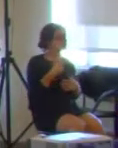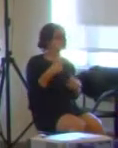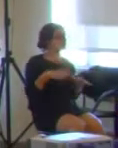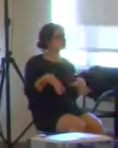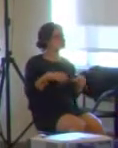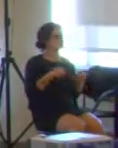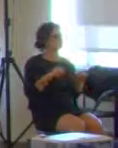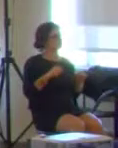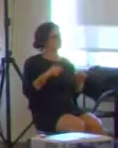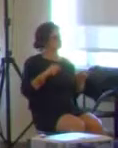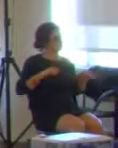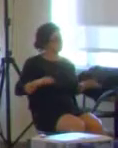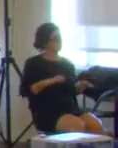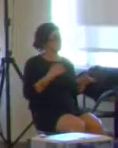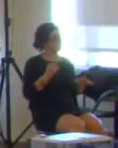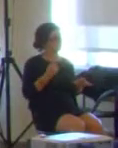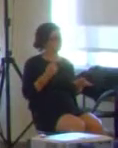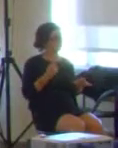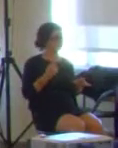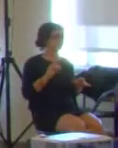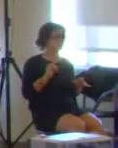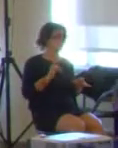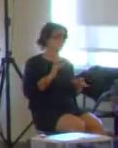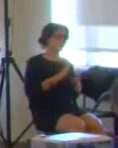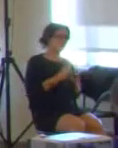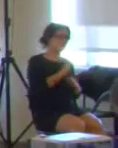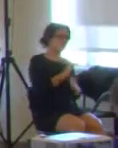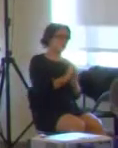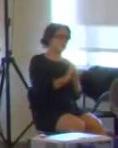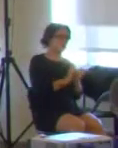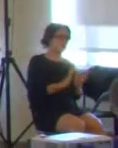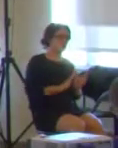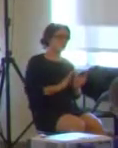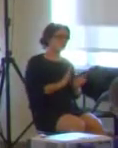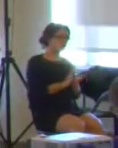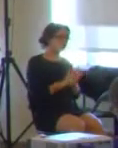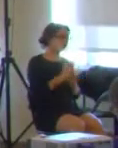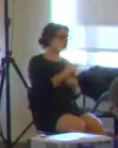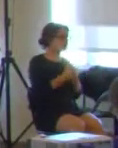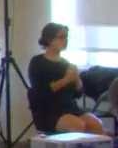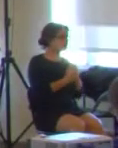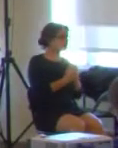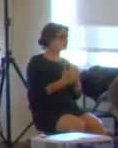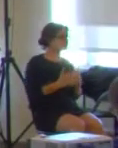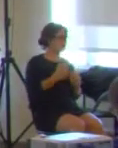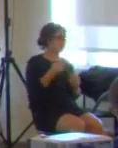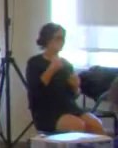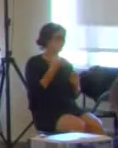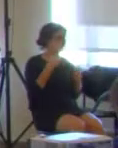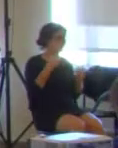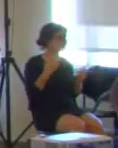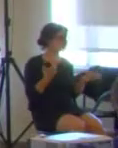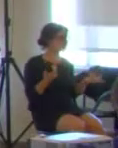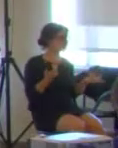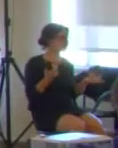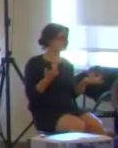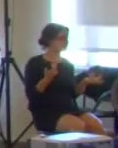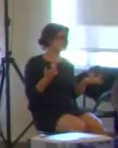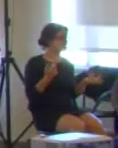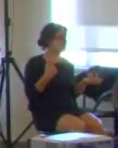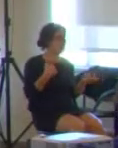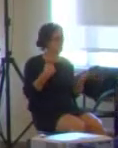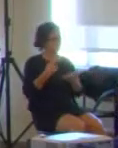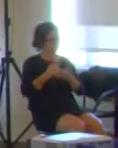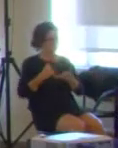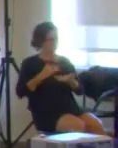that's in a way being like their lawyer, unfortunately. Not a very effective one, I guess, but I have to try to